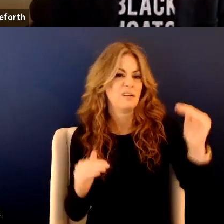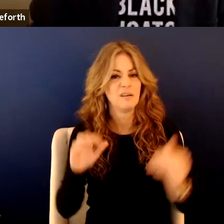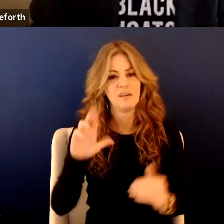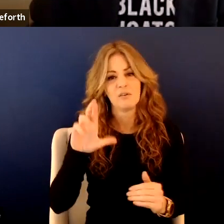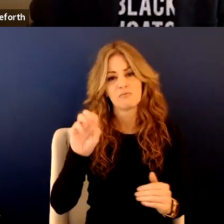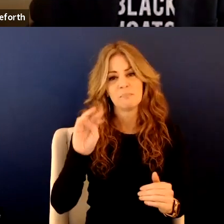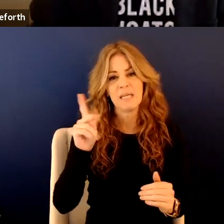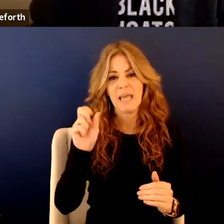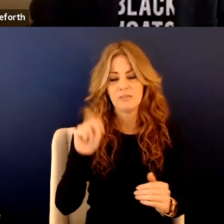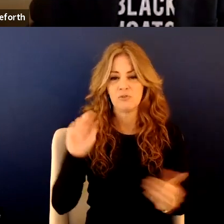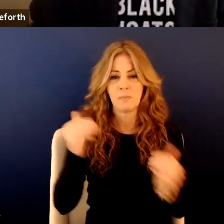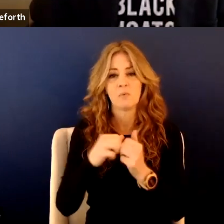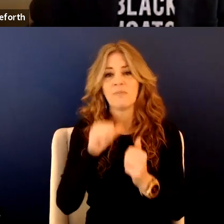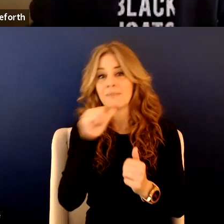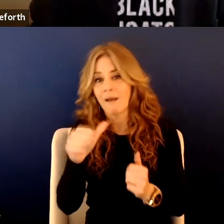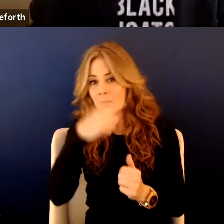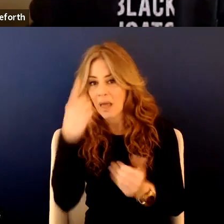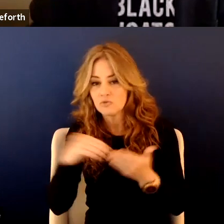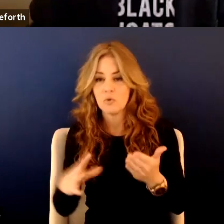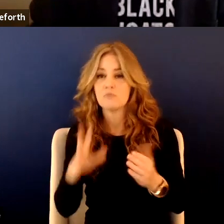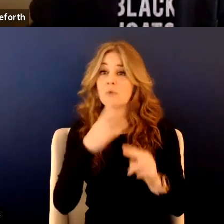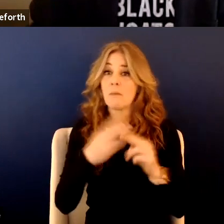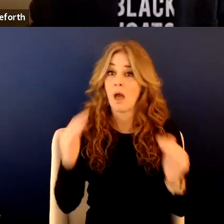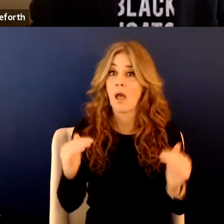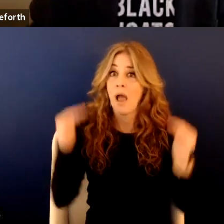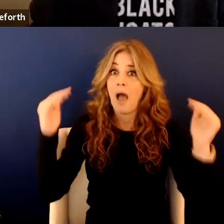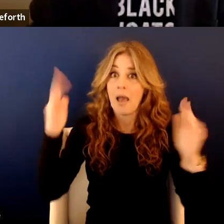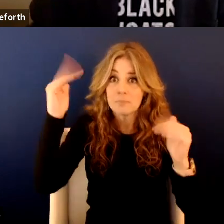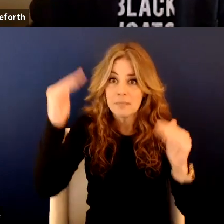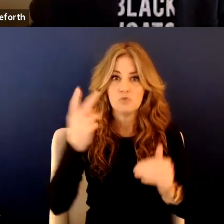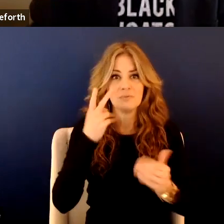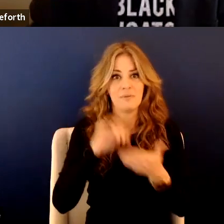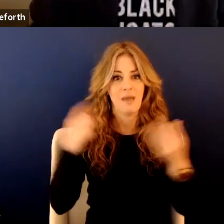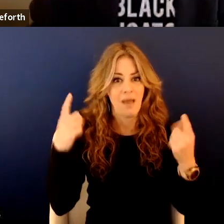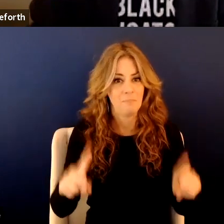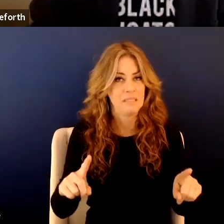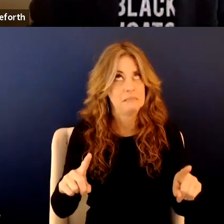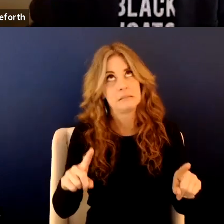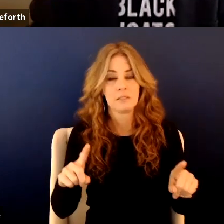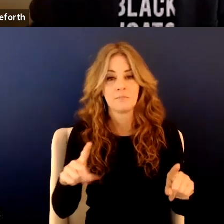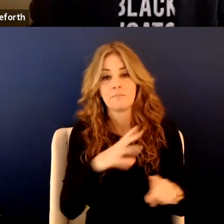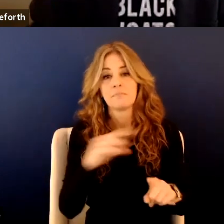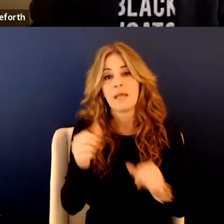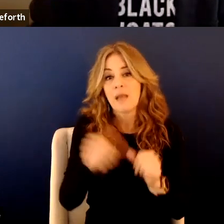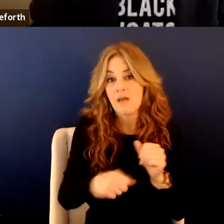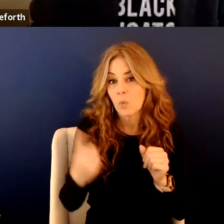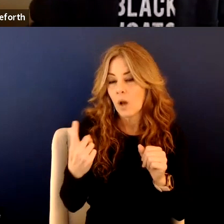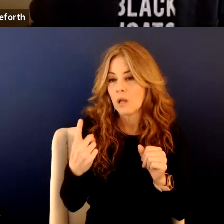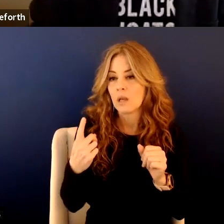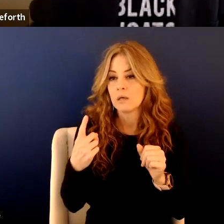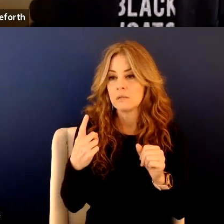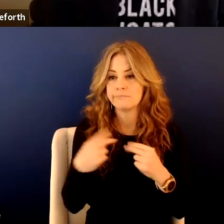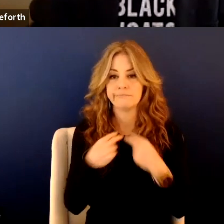You know, you talked about high expectation, and sometimes we see that not happening and everybody being boxed in